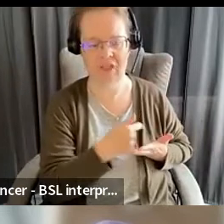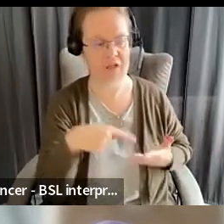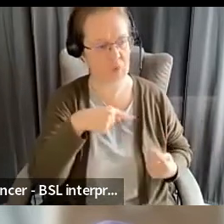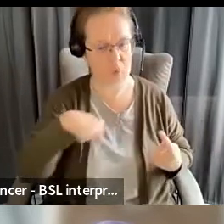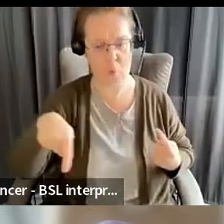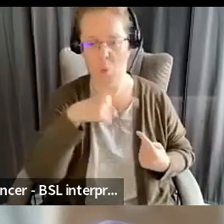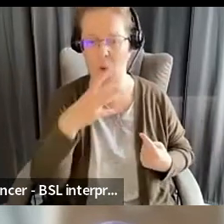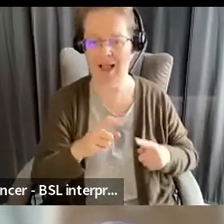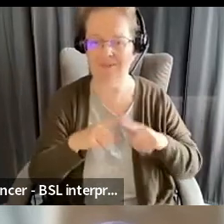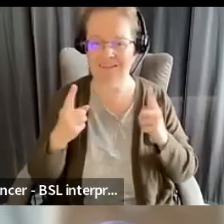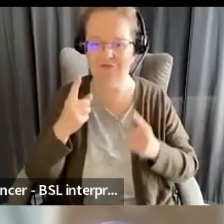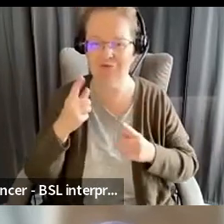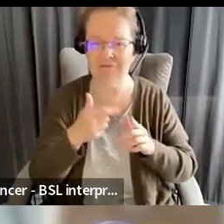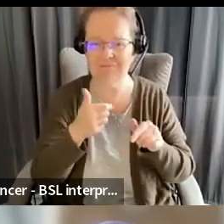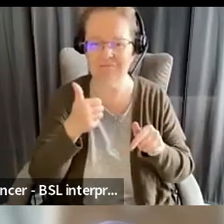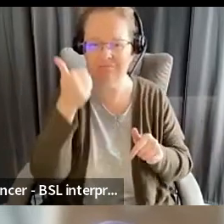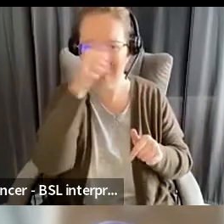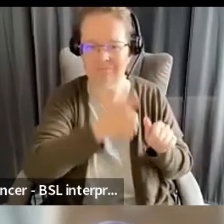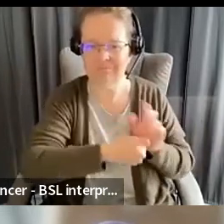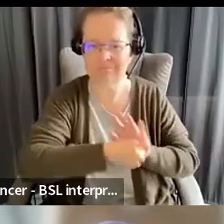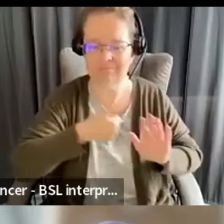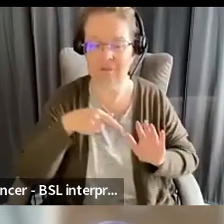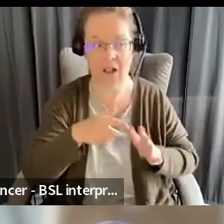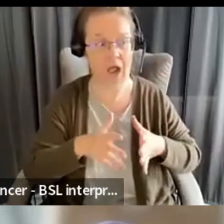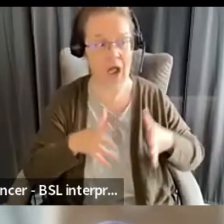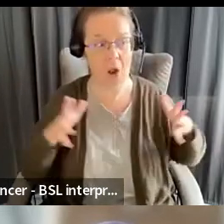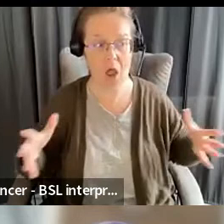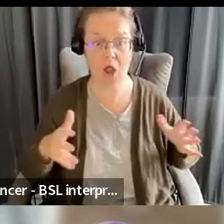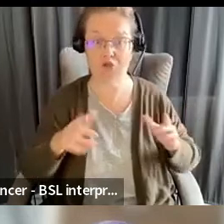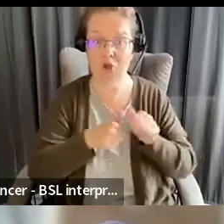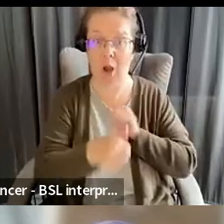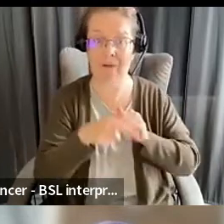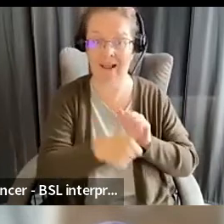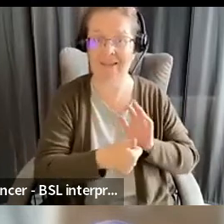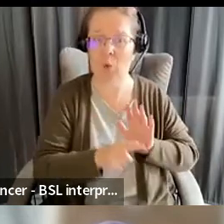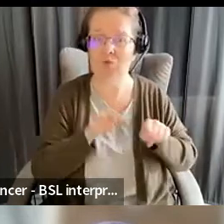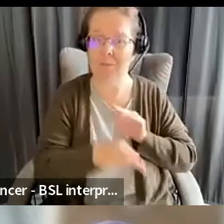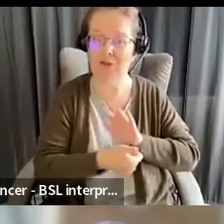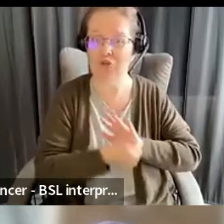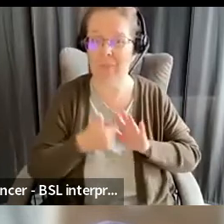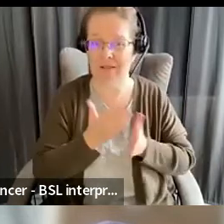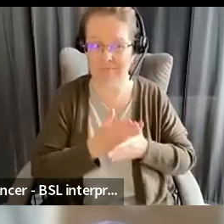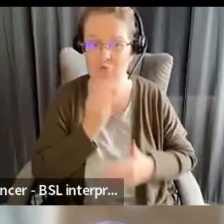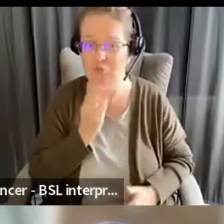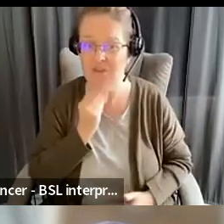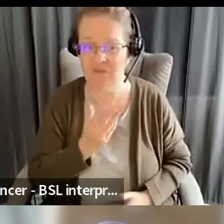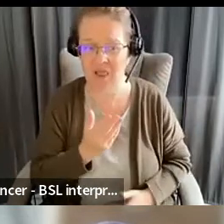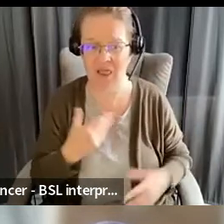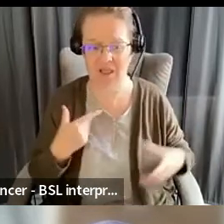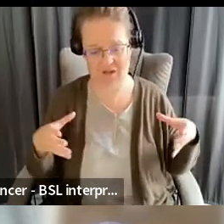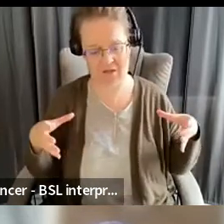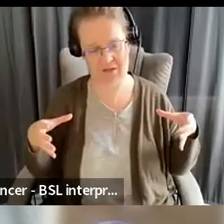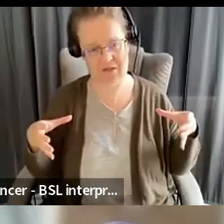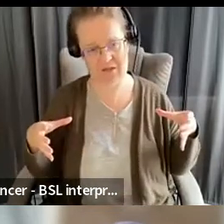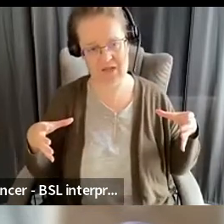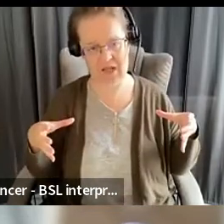abilities, and in a large company, those special abilities can be put to use more easily than they might be in a very small company, I